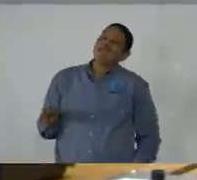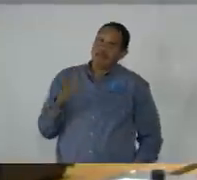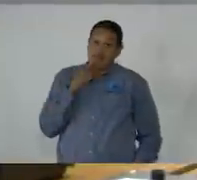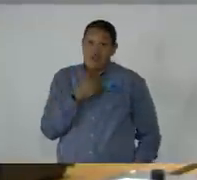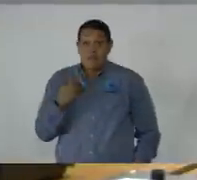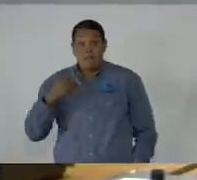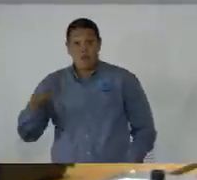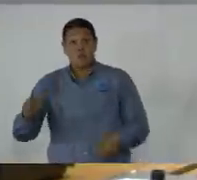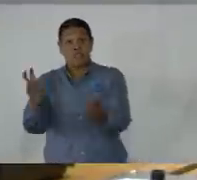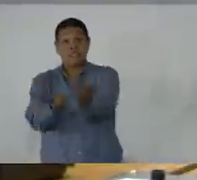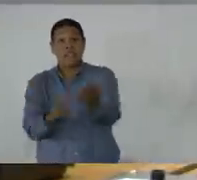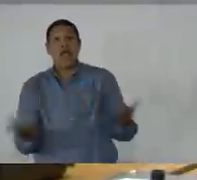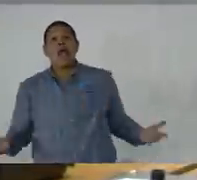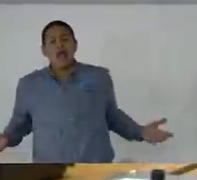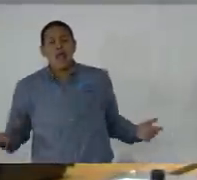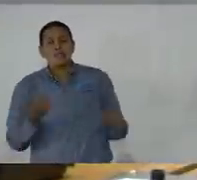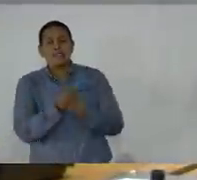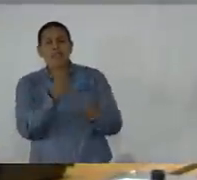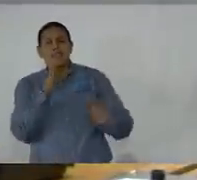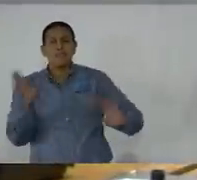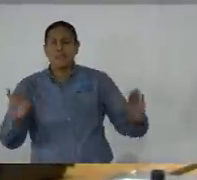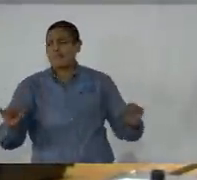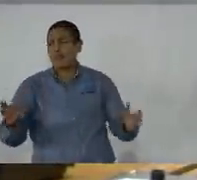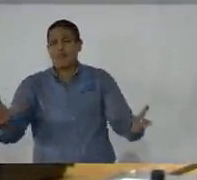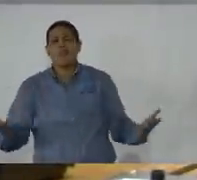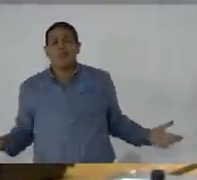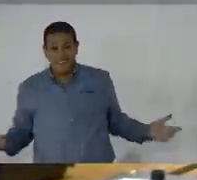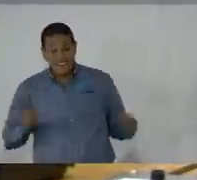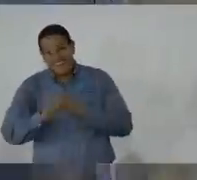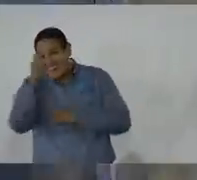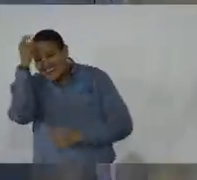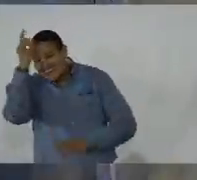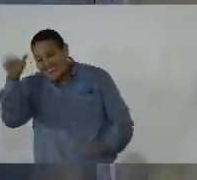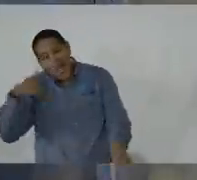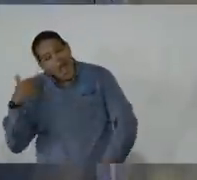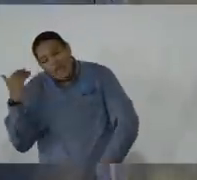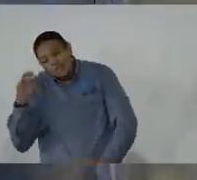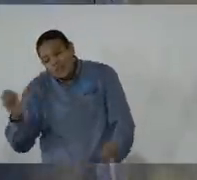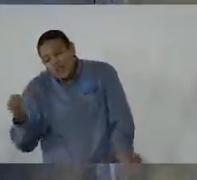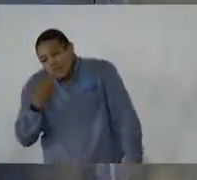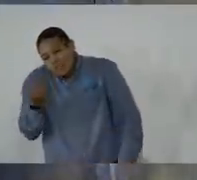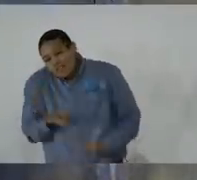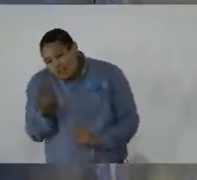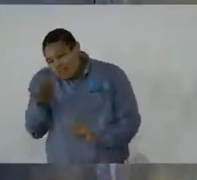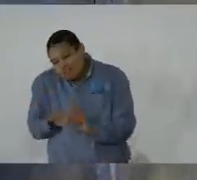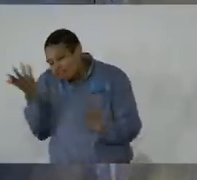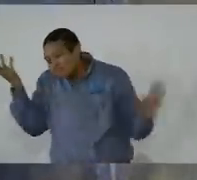could stand and behave in this manner. But then again, I expect nothing better.